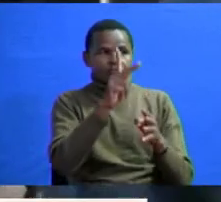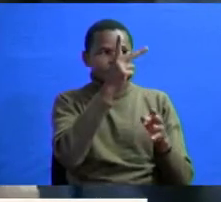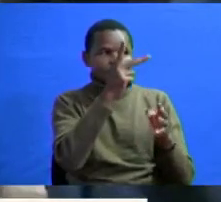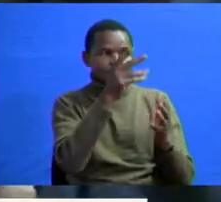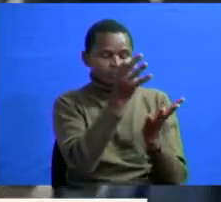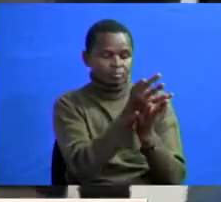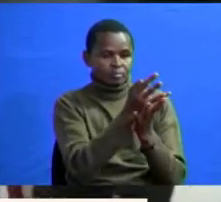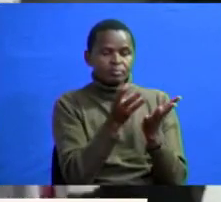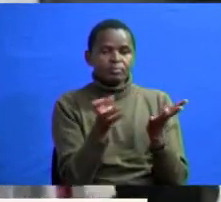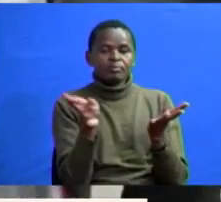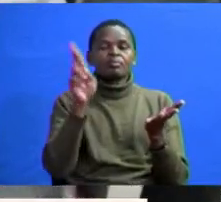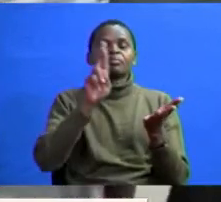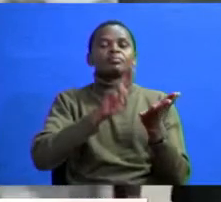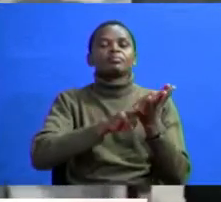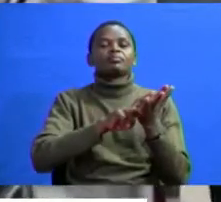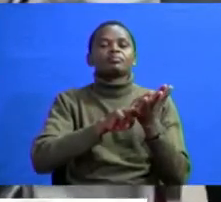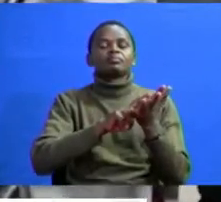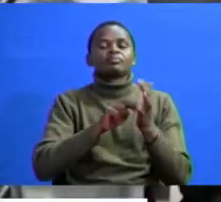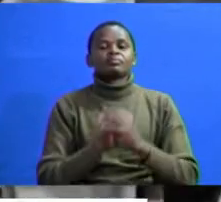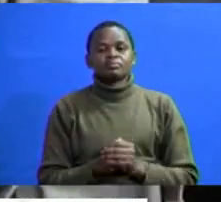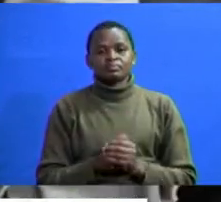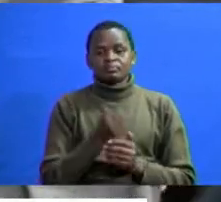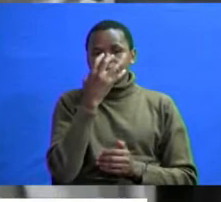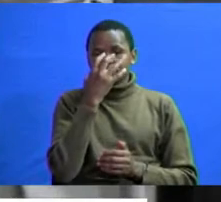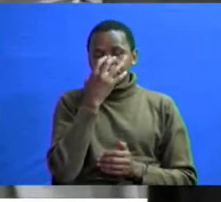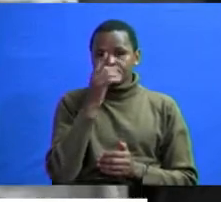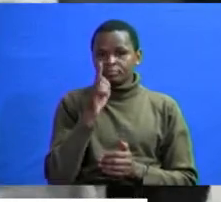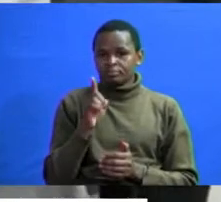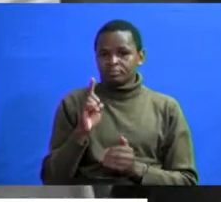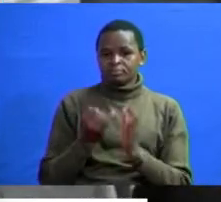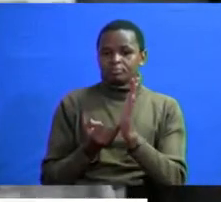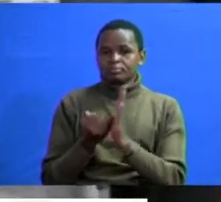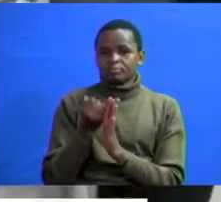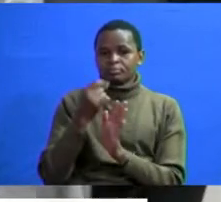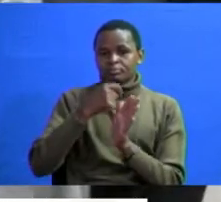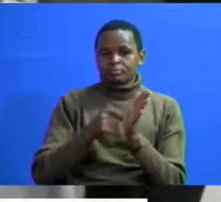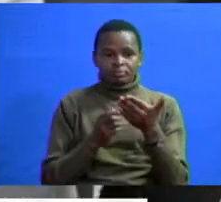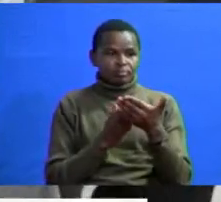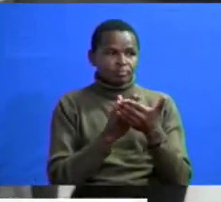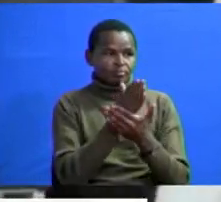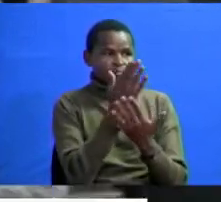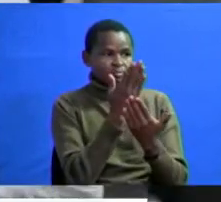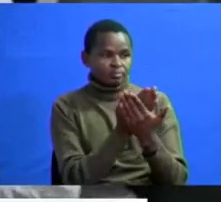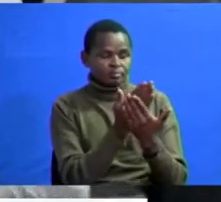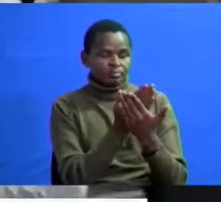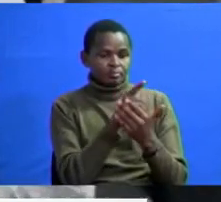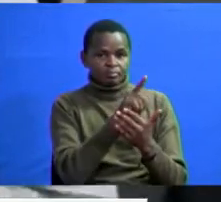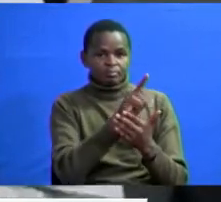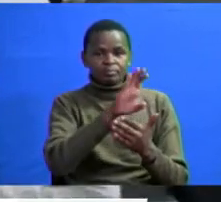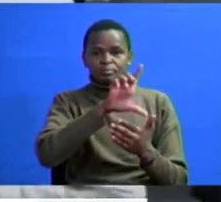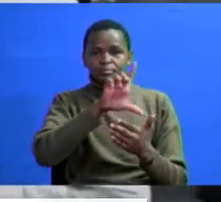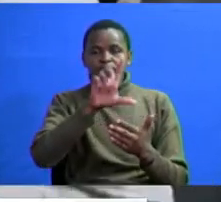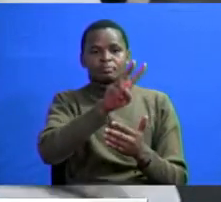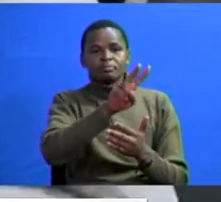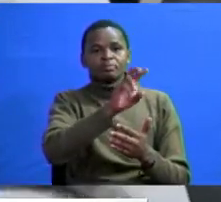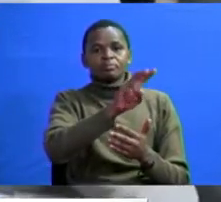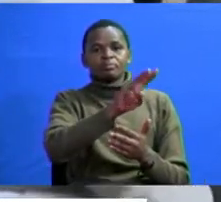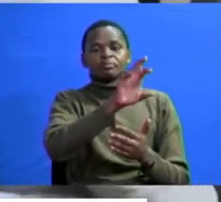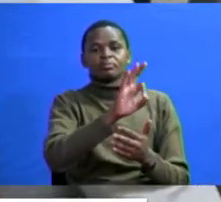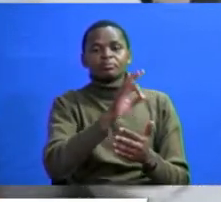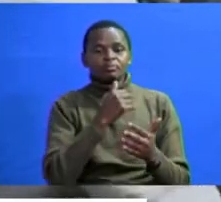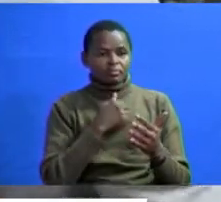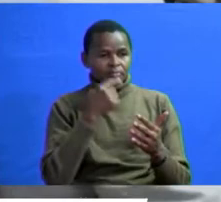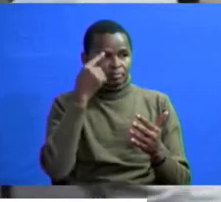tax returns. Ruto's move to increase taxes through proposed finance bill of 2023 has